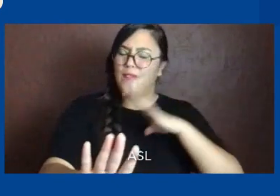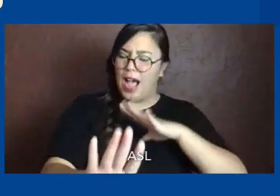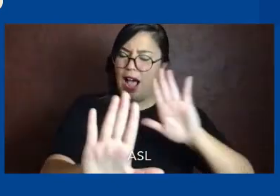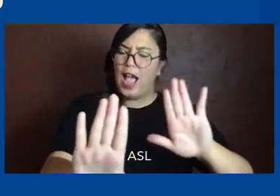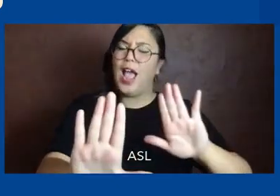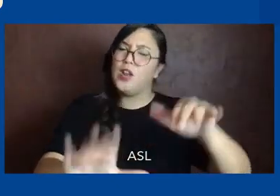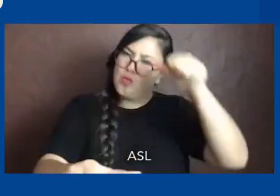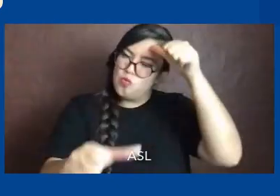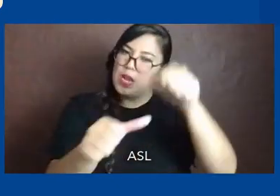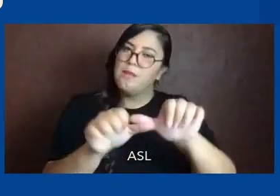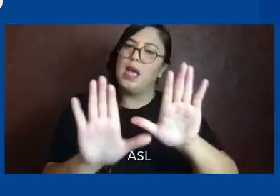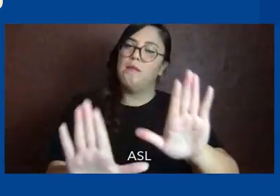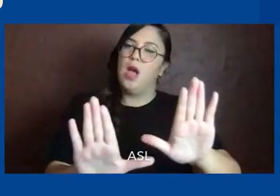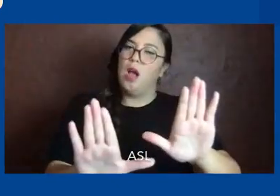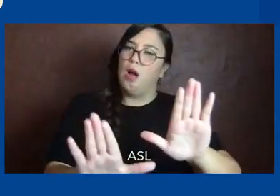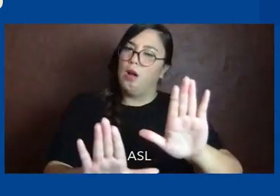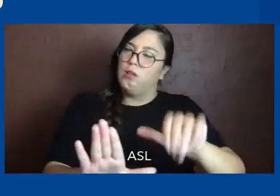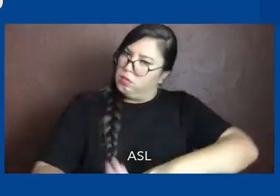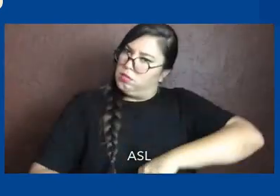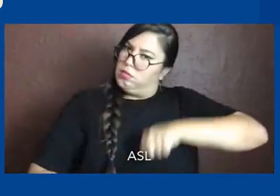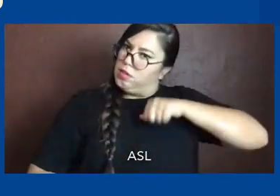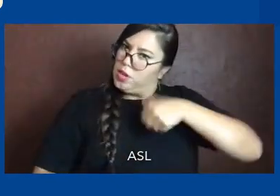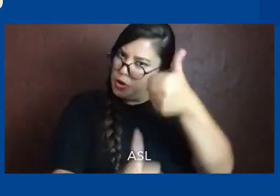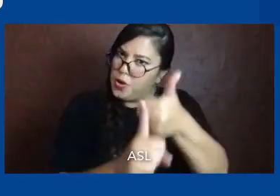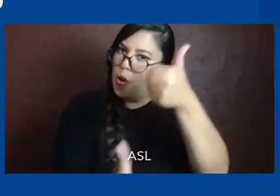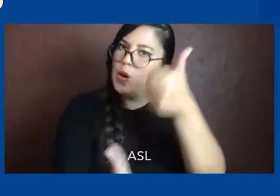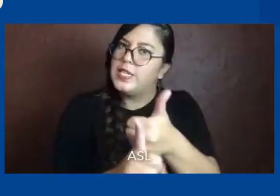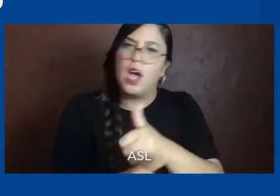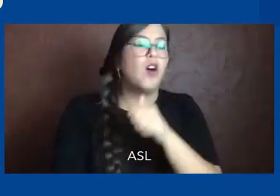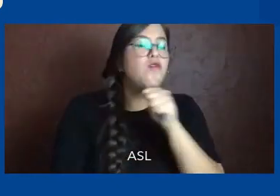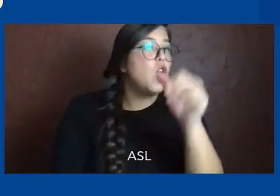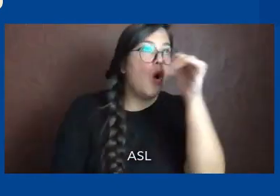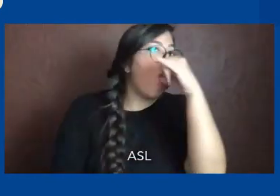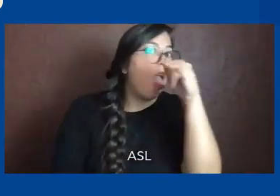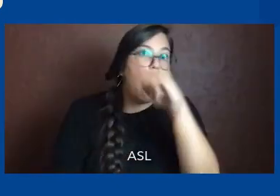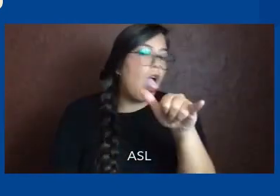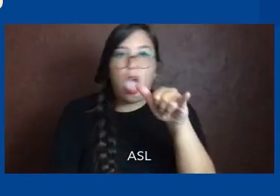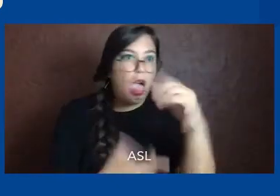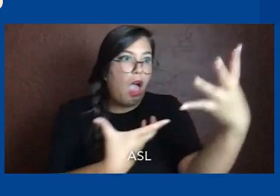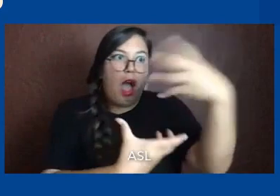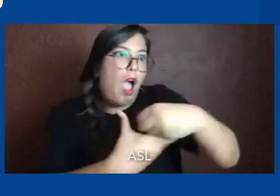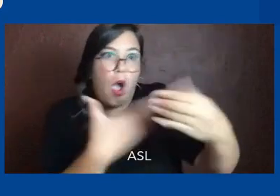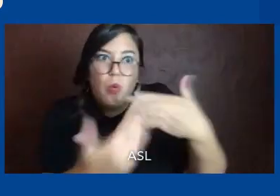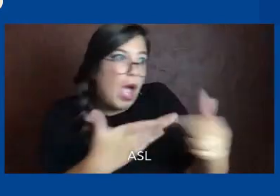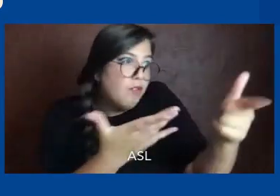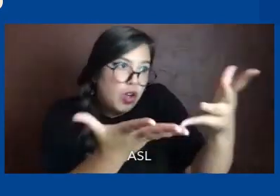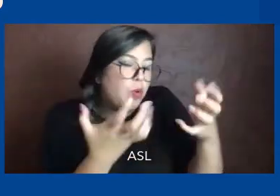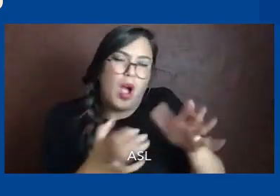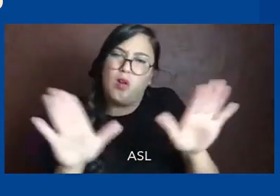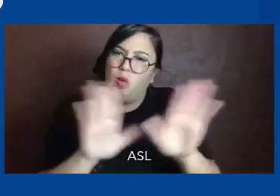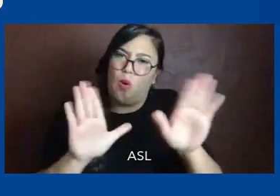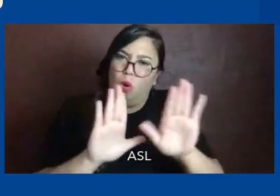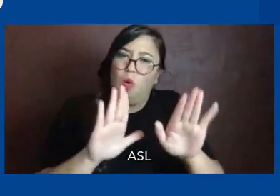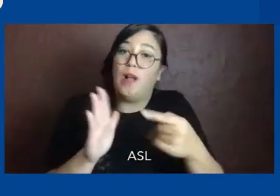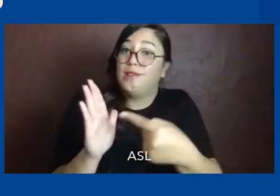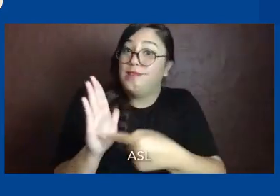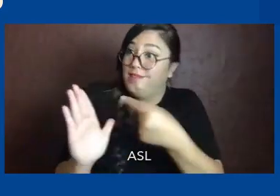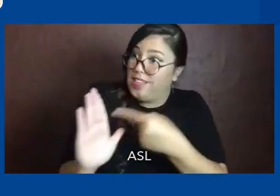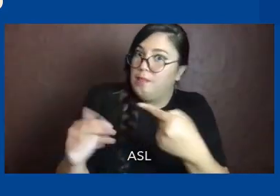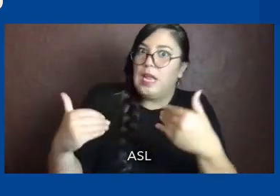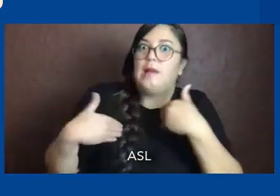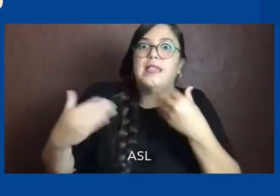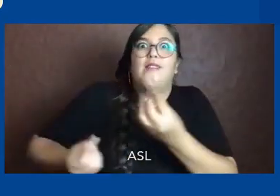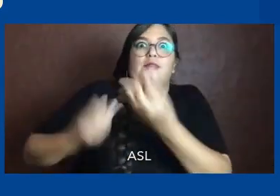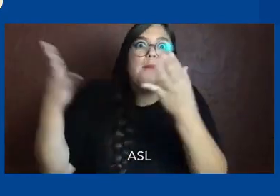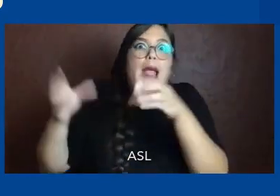fool, And then there's times when you're working too much and you get to be a little picky, and you get to look at the guidelines and say, which